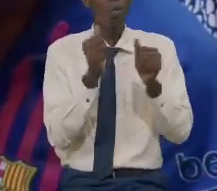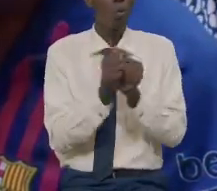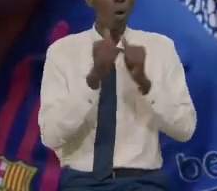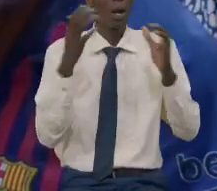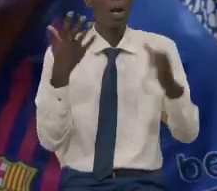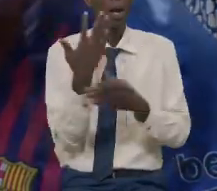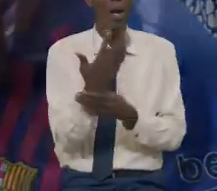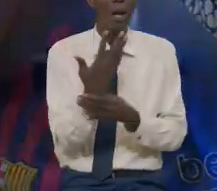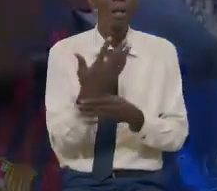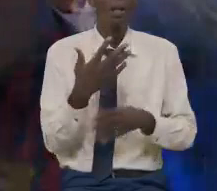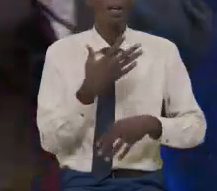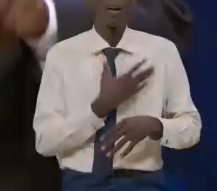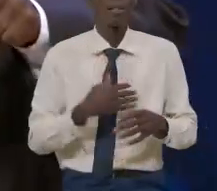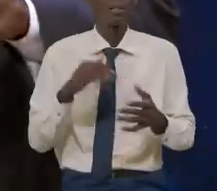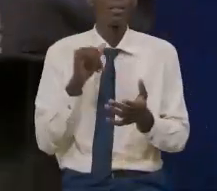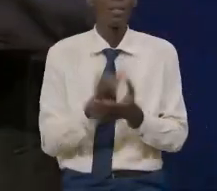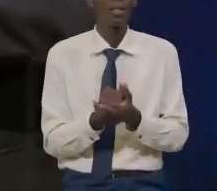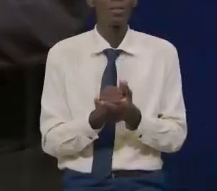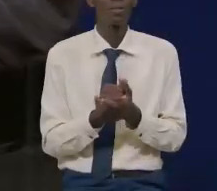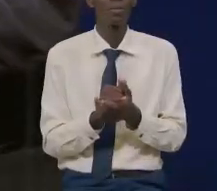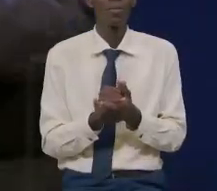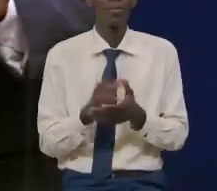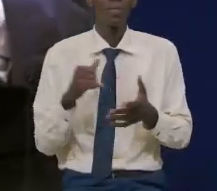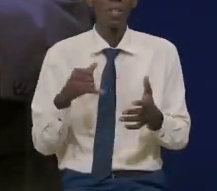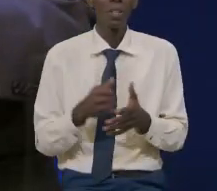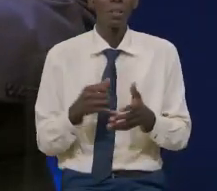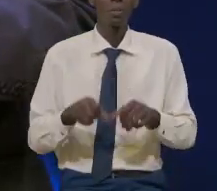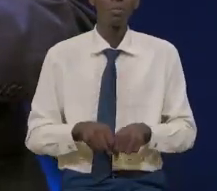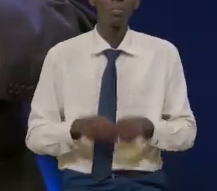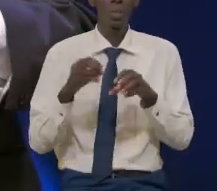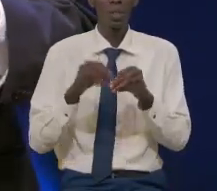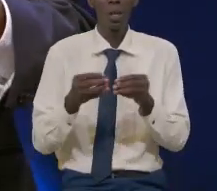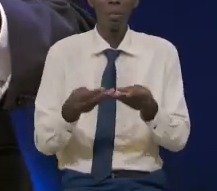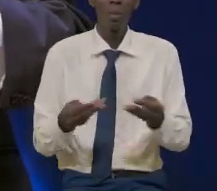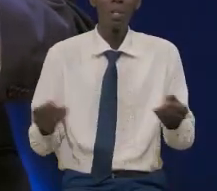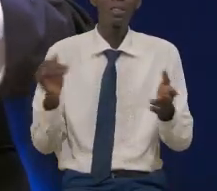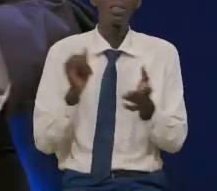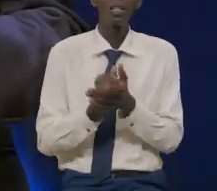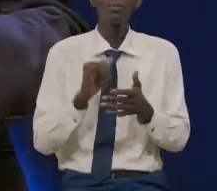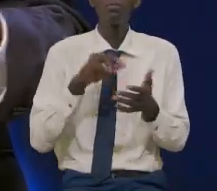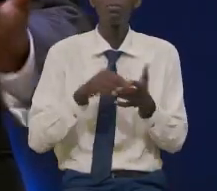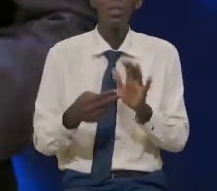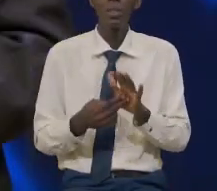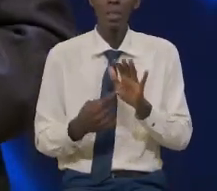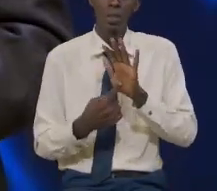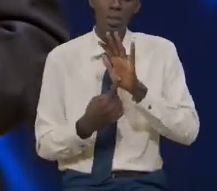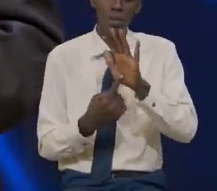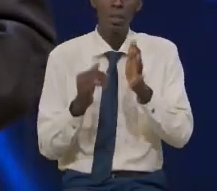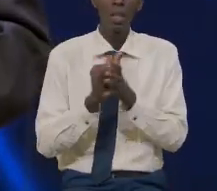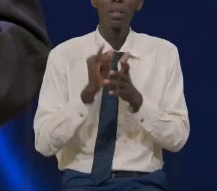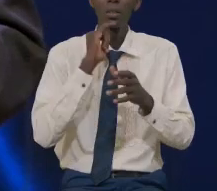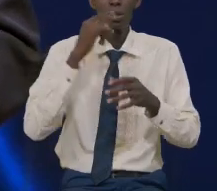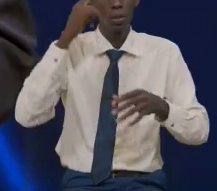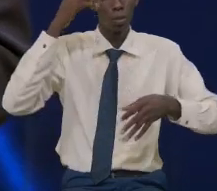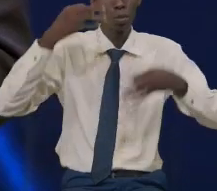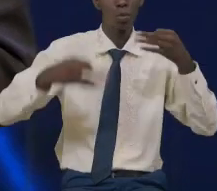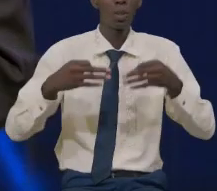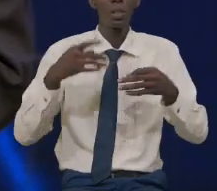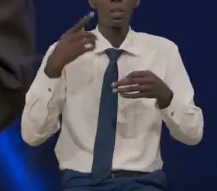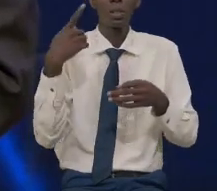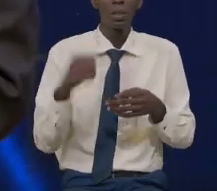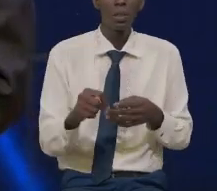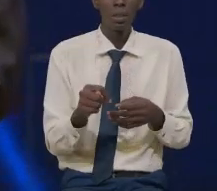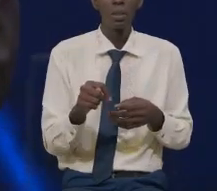hands, and that it break in pieces, that's his rebuke, that's his judgment, the iron and